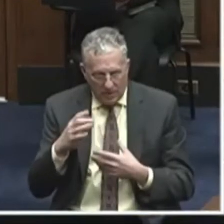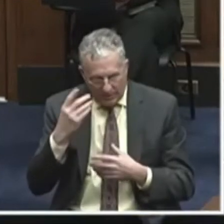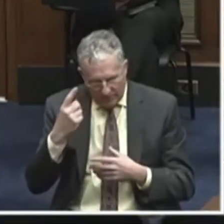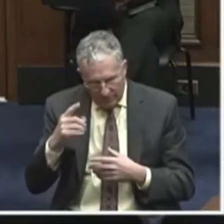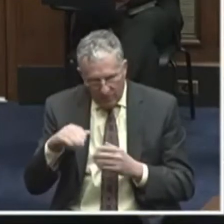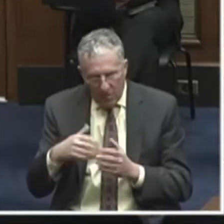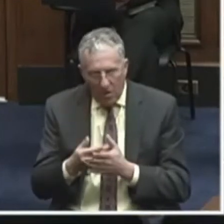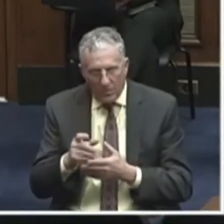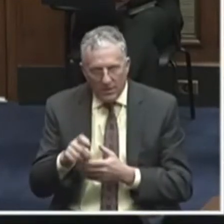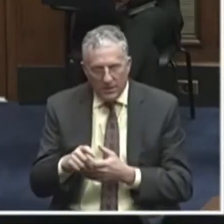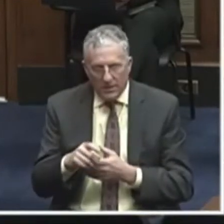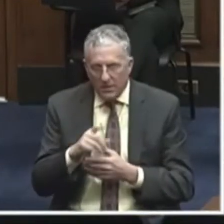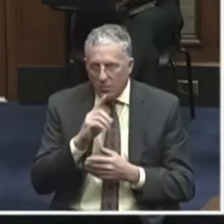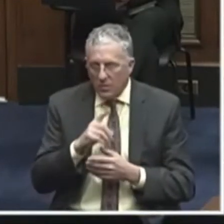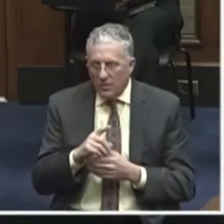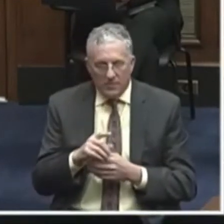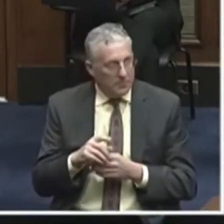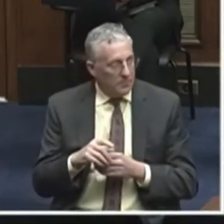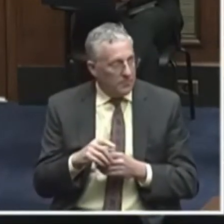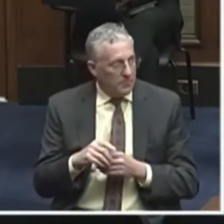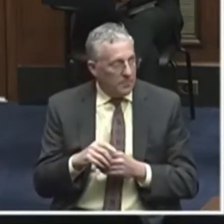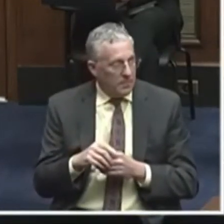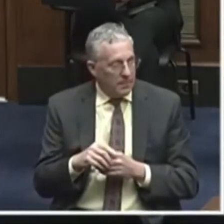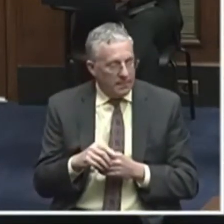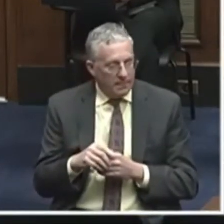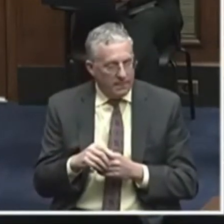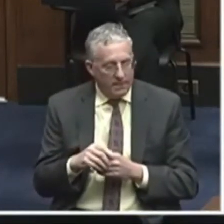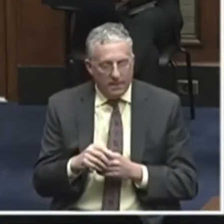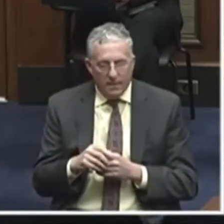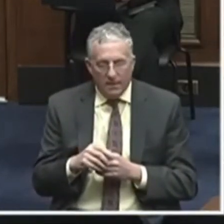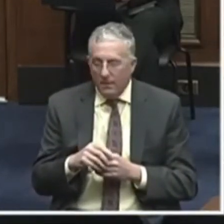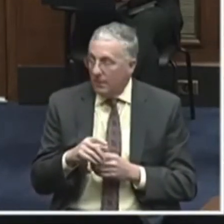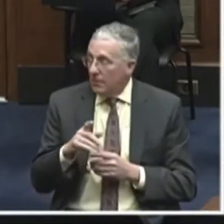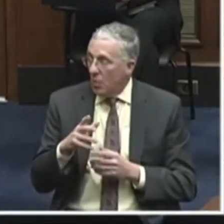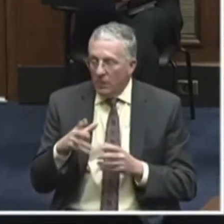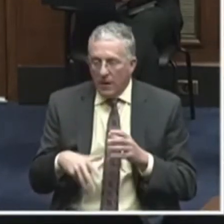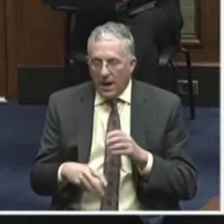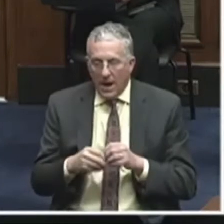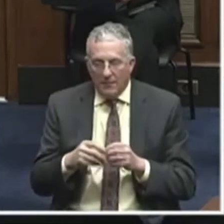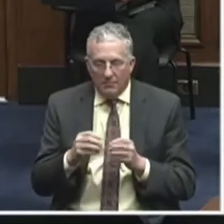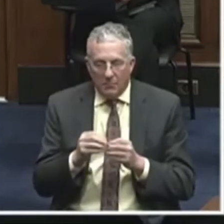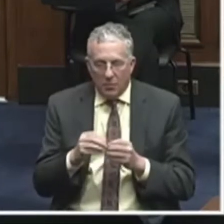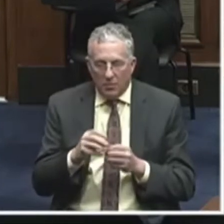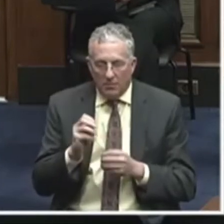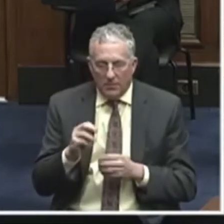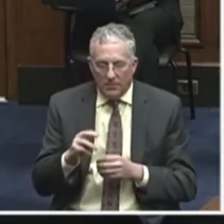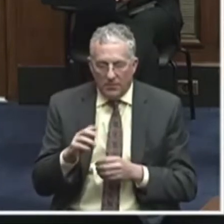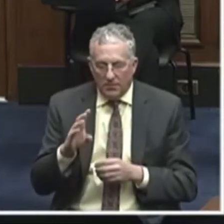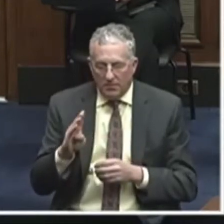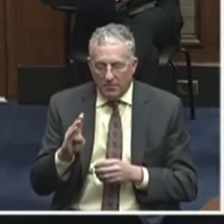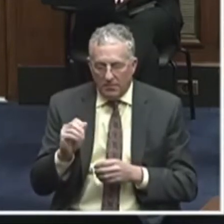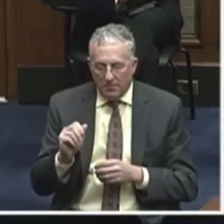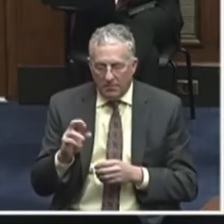Excuse me, I'm sorry, Congresswoman Pressley, but Audie was, Mr. Barkin was going to add a little more. Oh, yes.